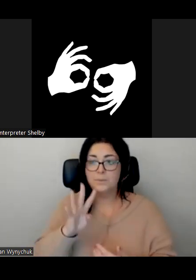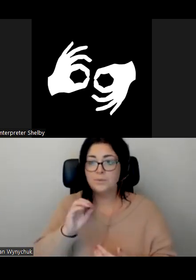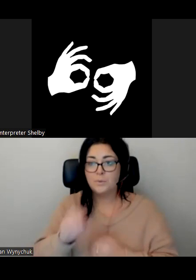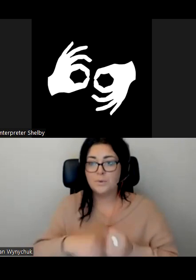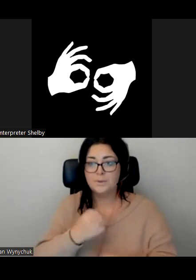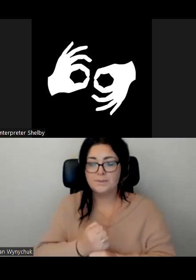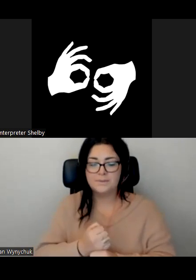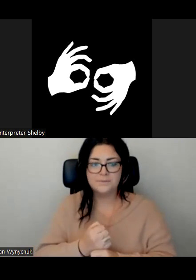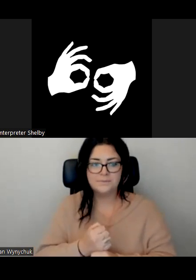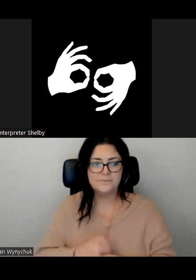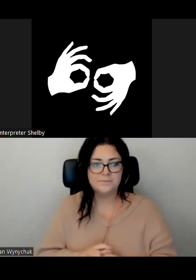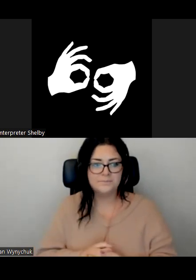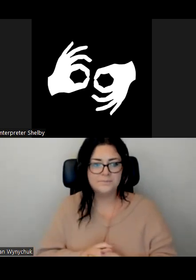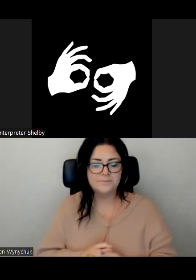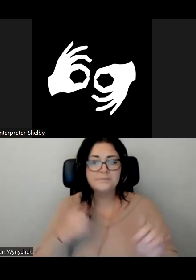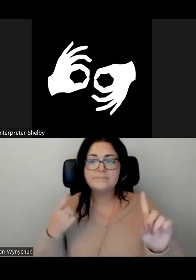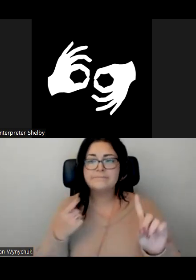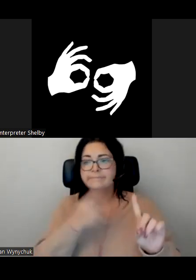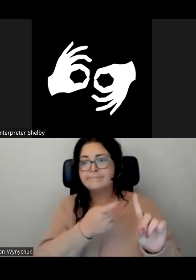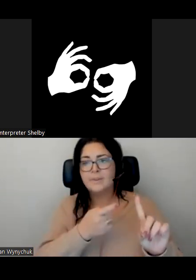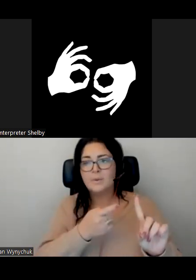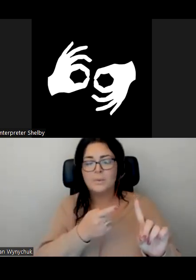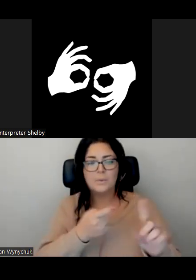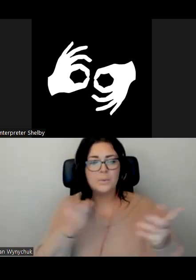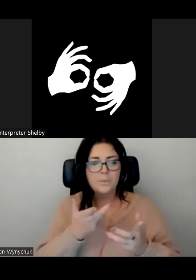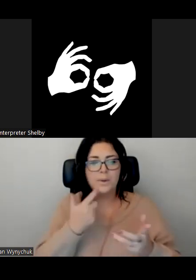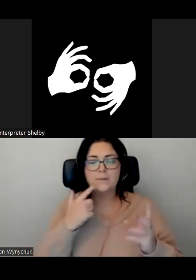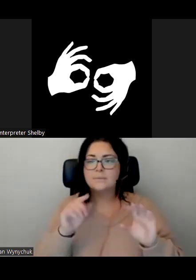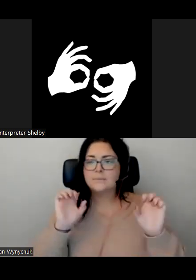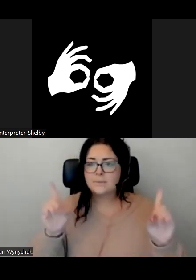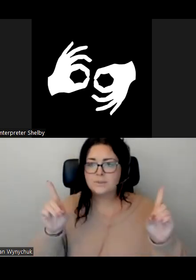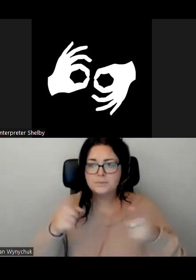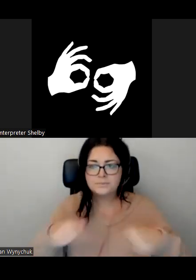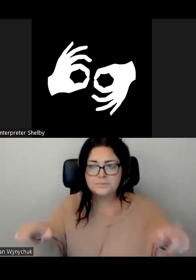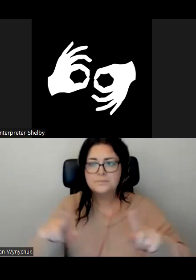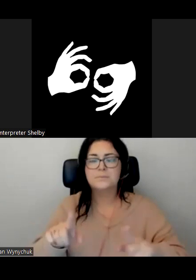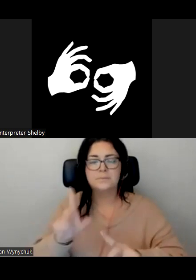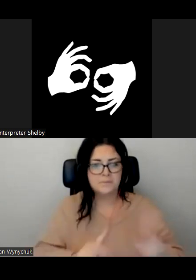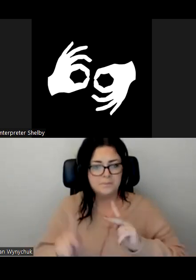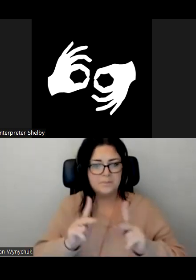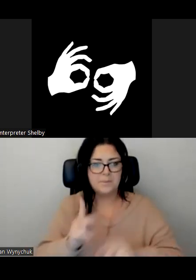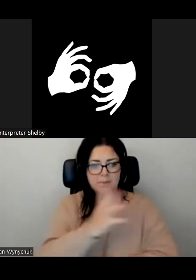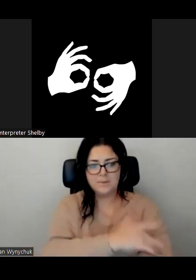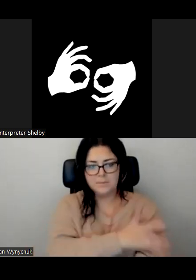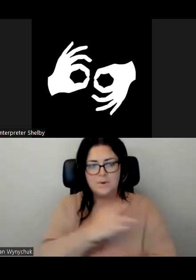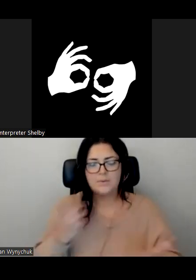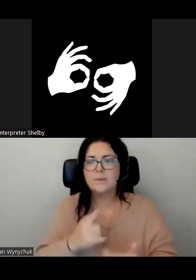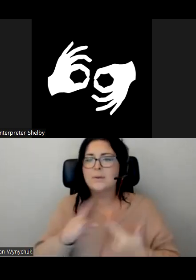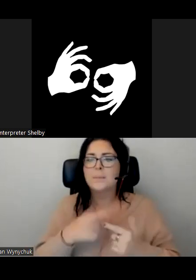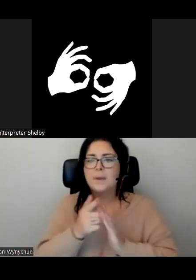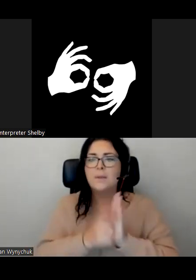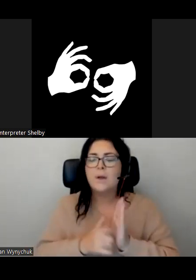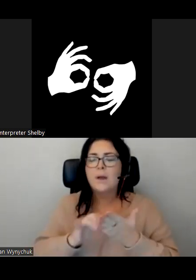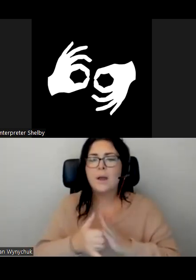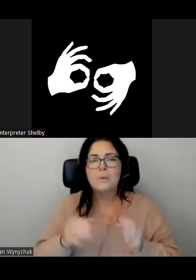anniversary. Our whole goal and purpose is to educate Newfoundland and Labradorians about the law and to increase access